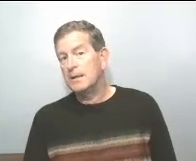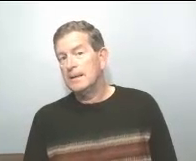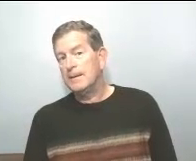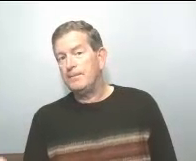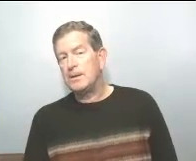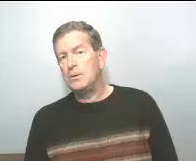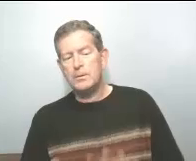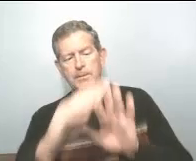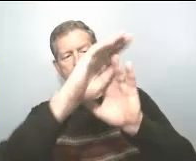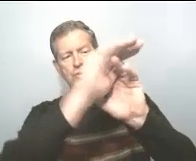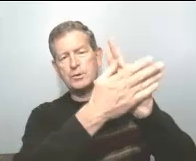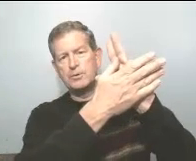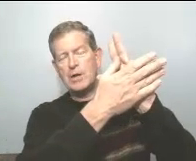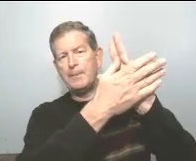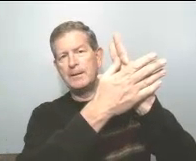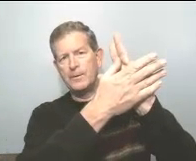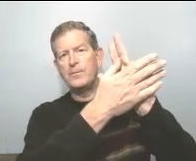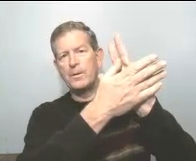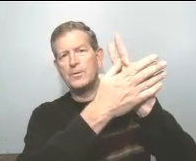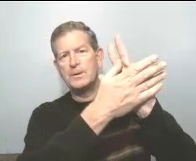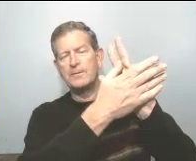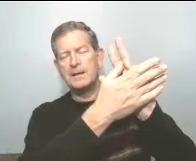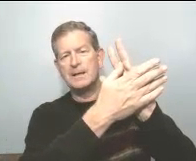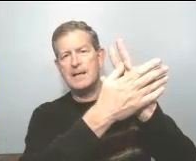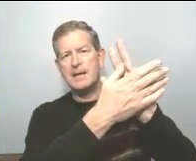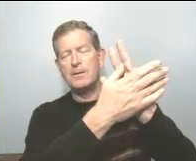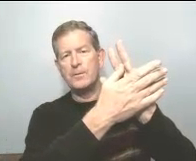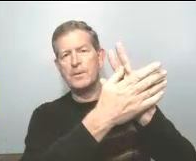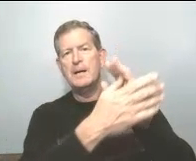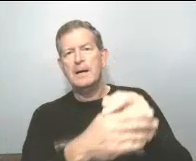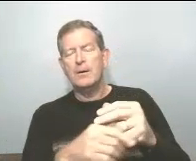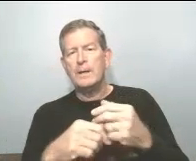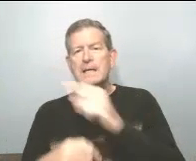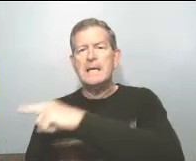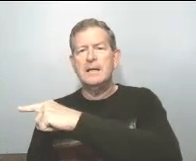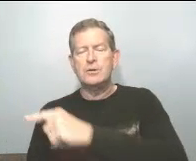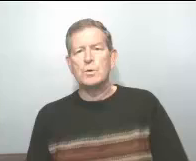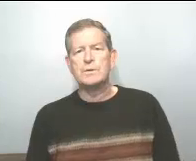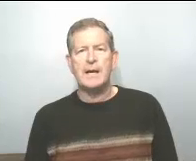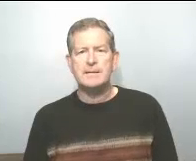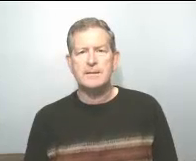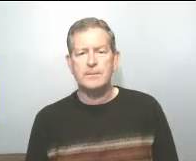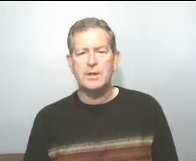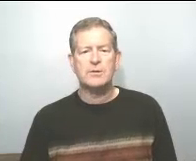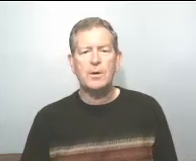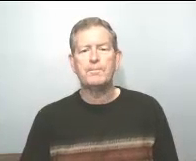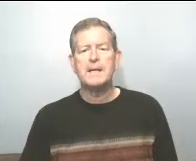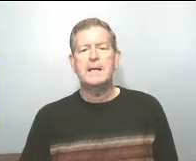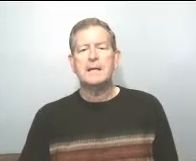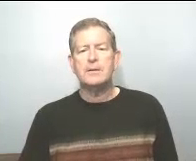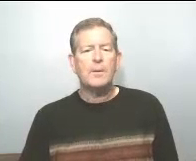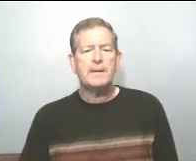means you will be chopping the verb form, won't you, at the end of the verb when il is used as the subject.